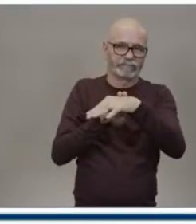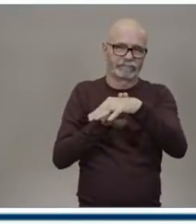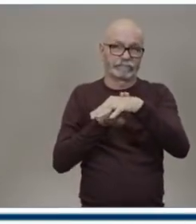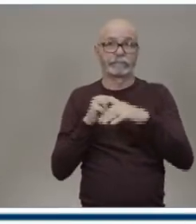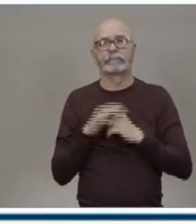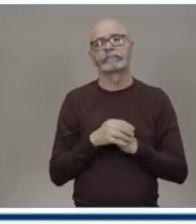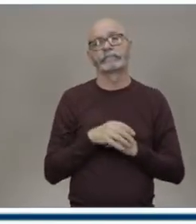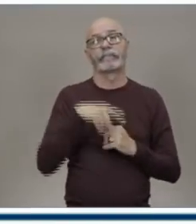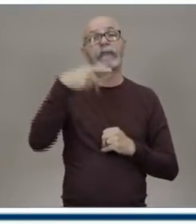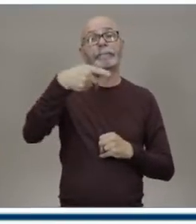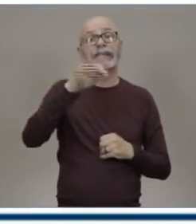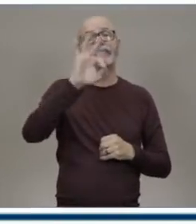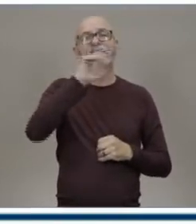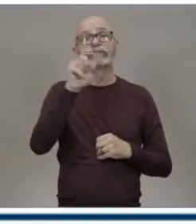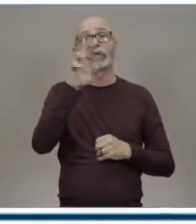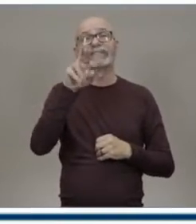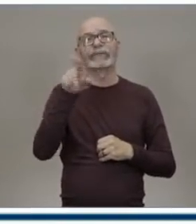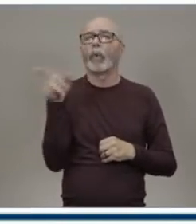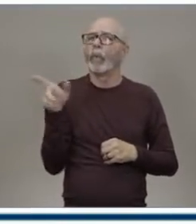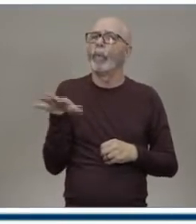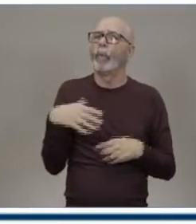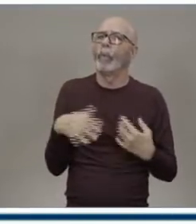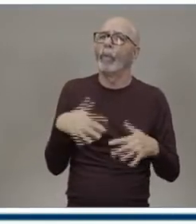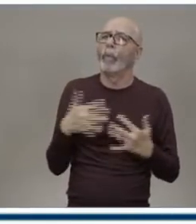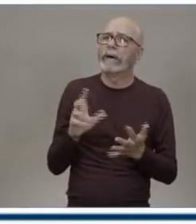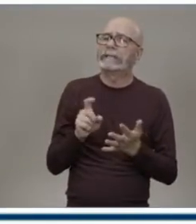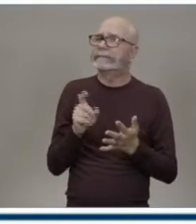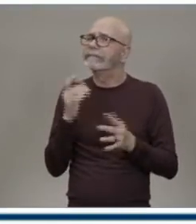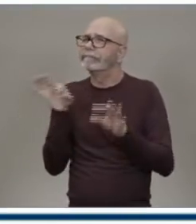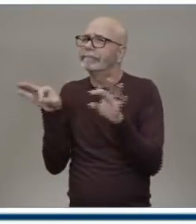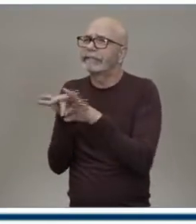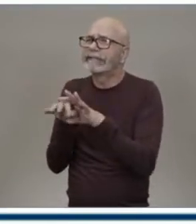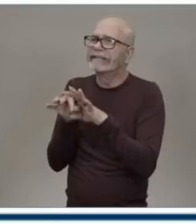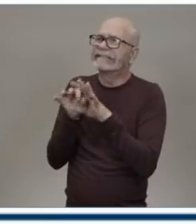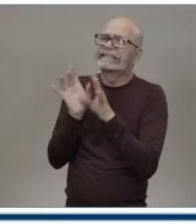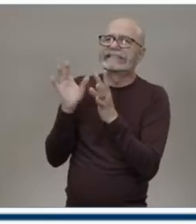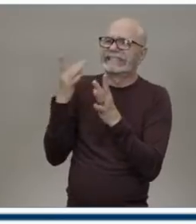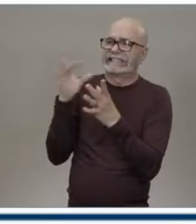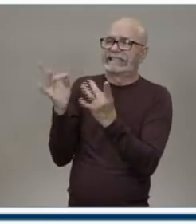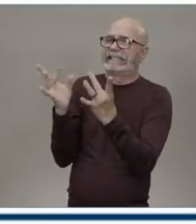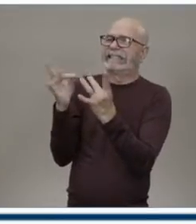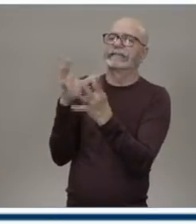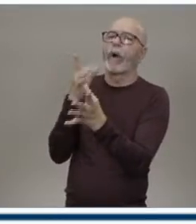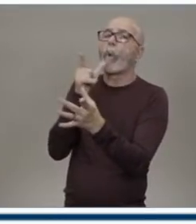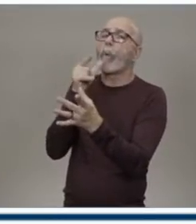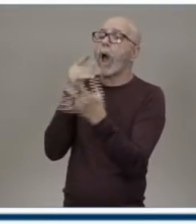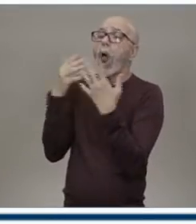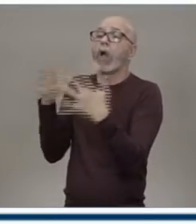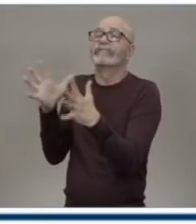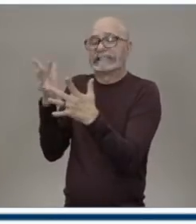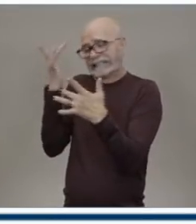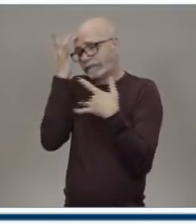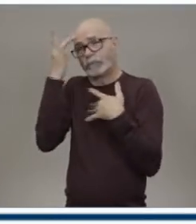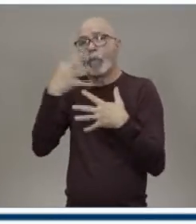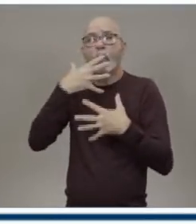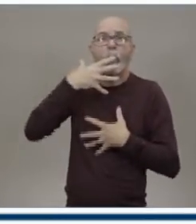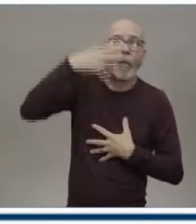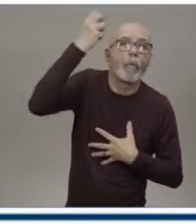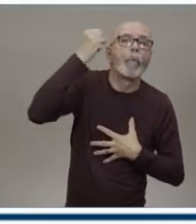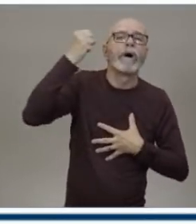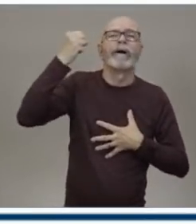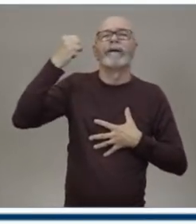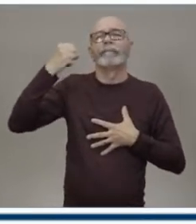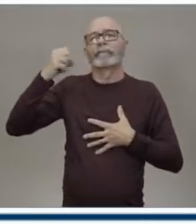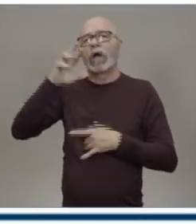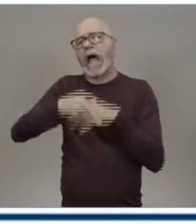Pfizer, then are going to allow us to, still sticking with the same risk groups, but to start to immunize those risk groups across the